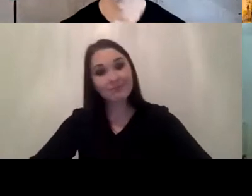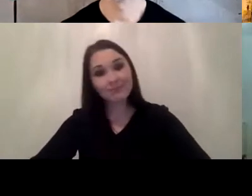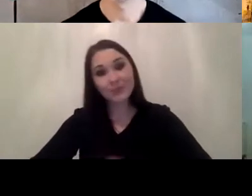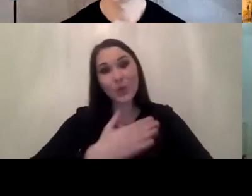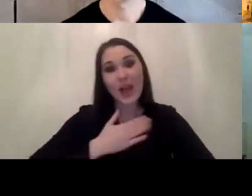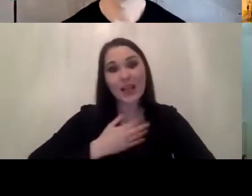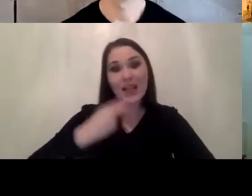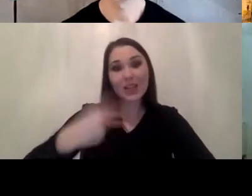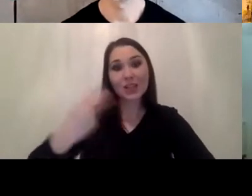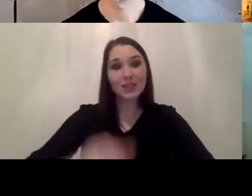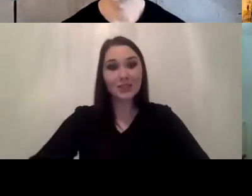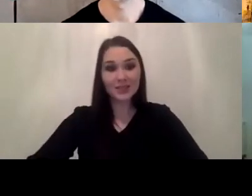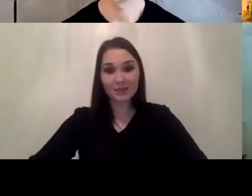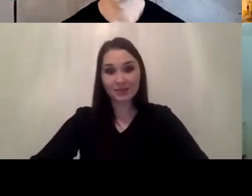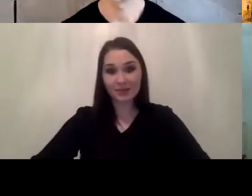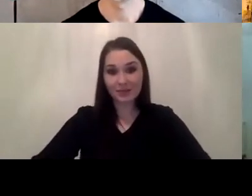it.